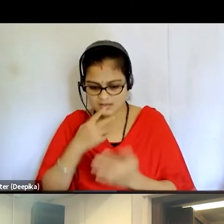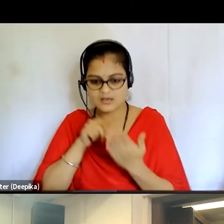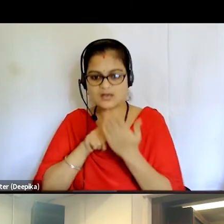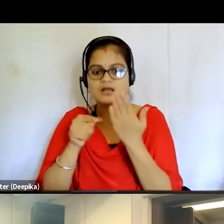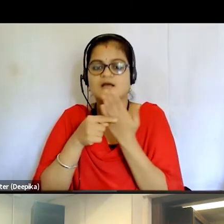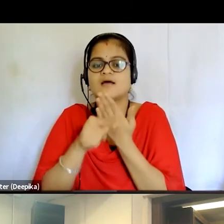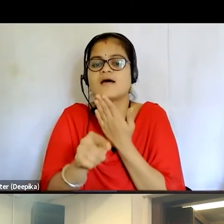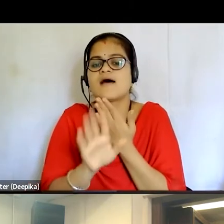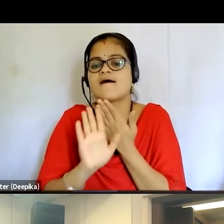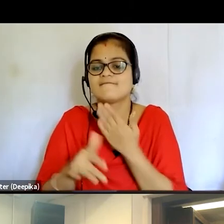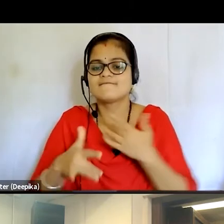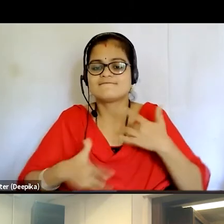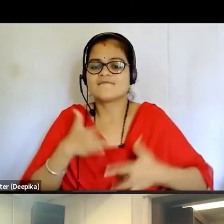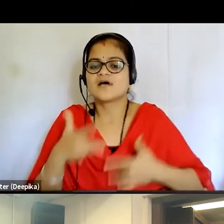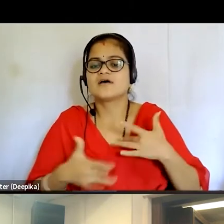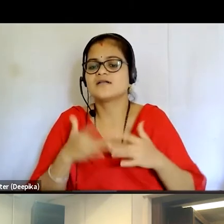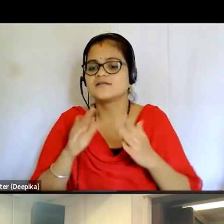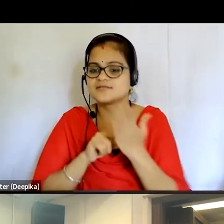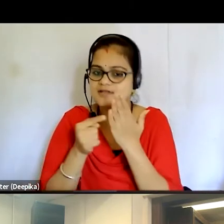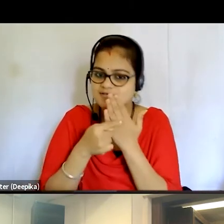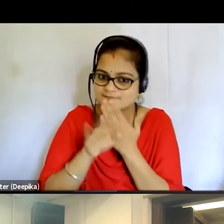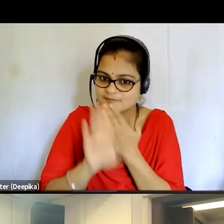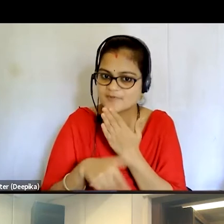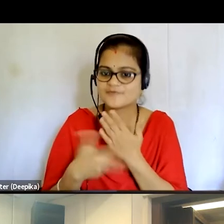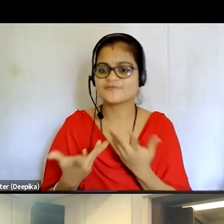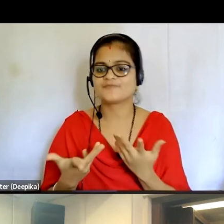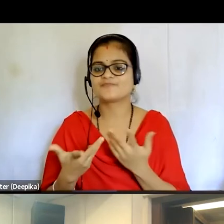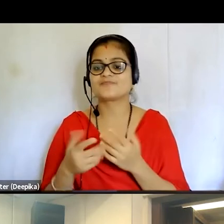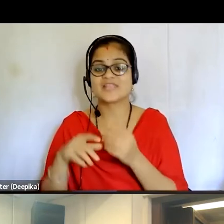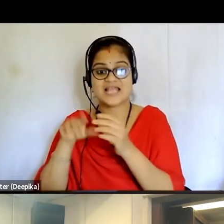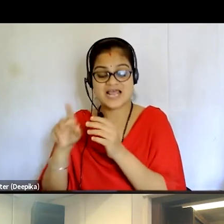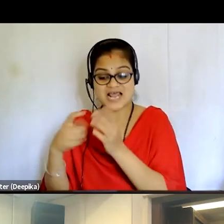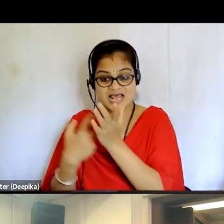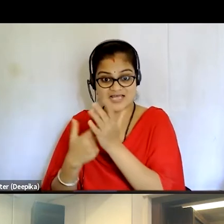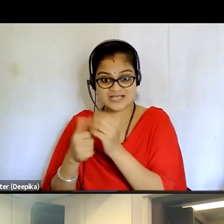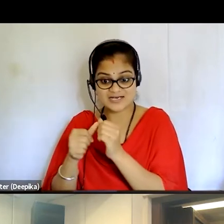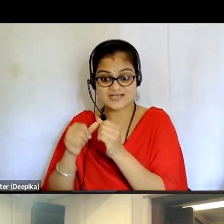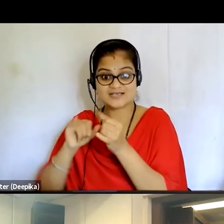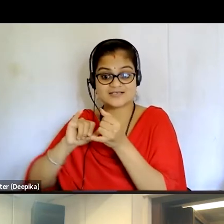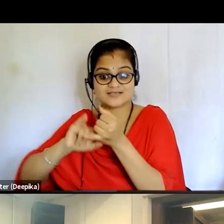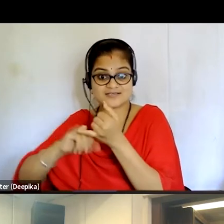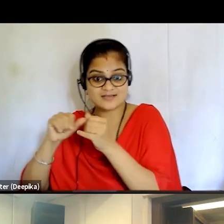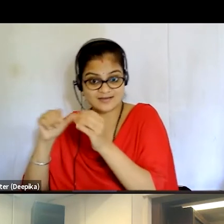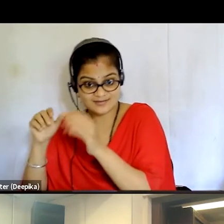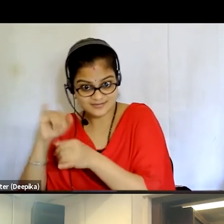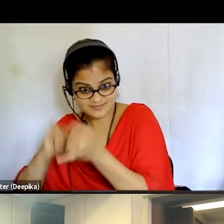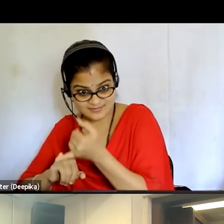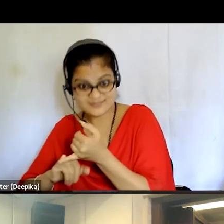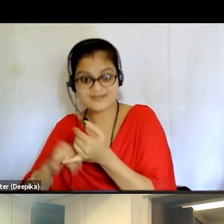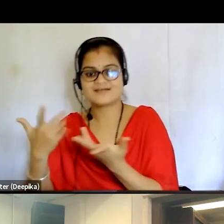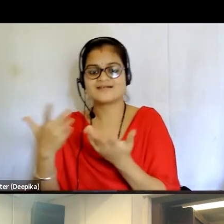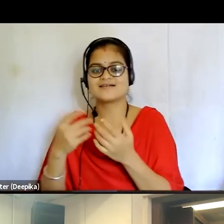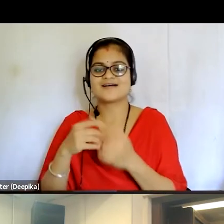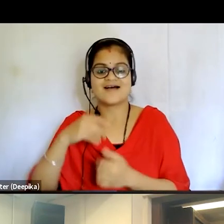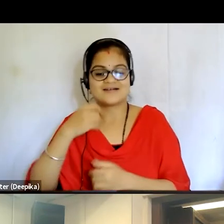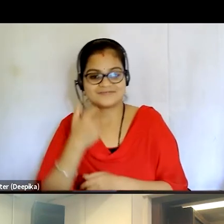It transforms your feelings. And therefore, along with the rasas, which Rajiv talked about, which was Shringara,